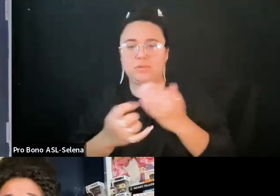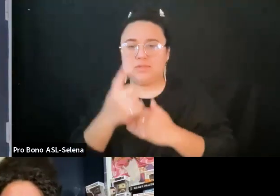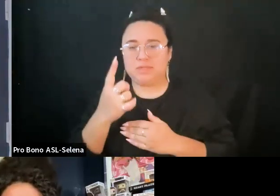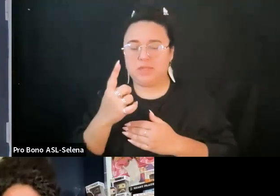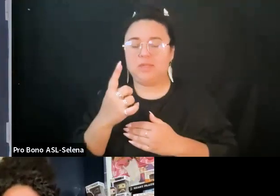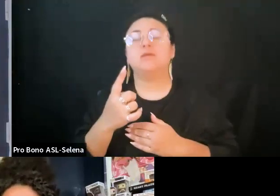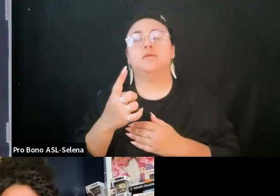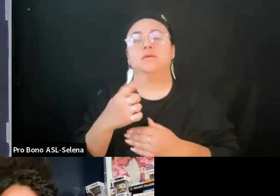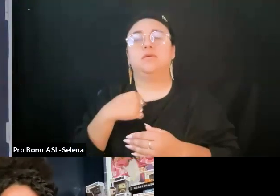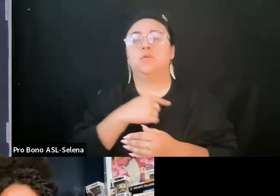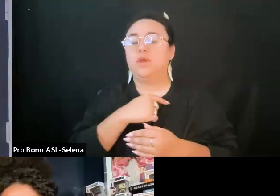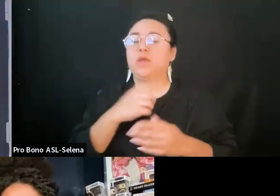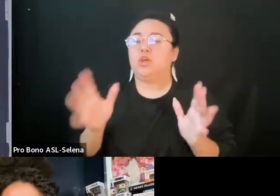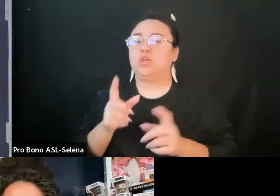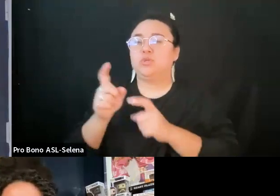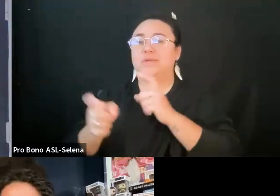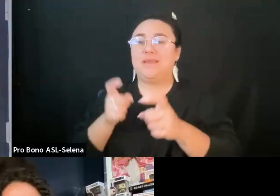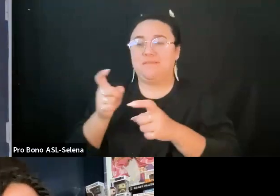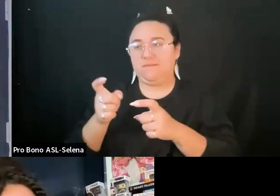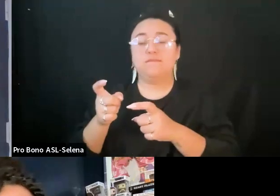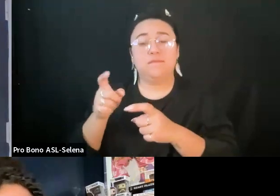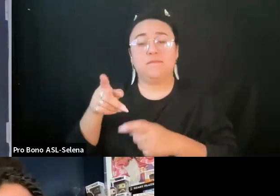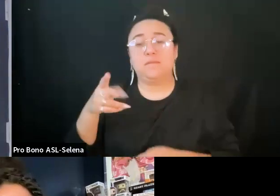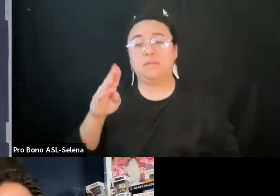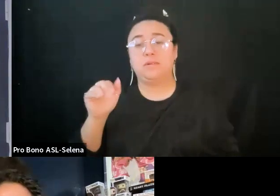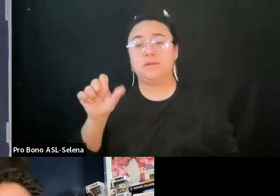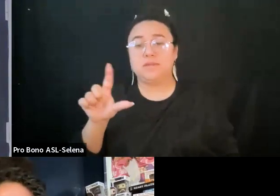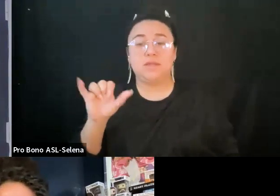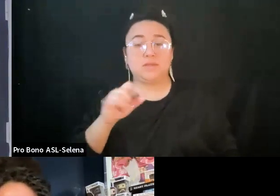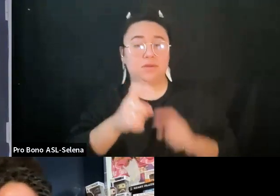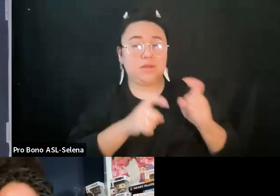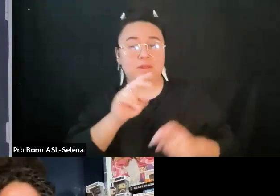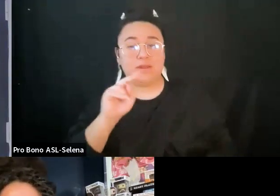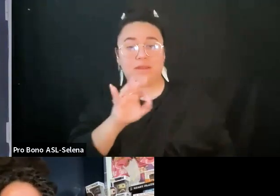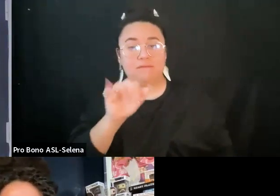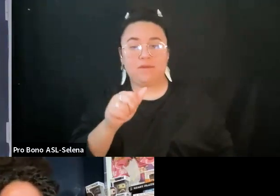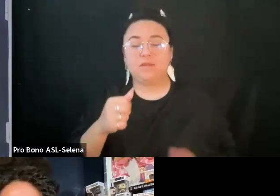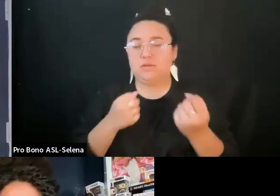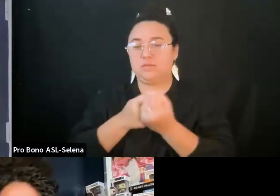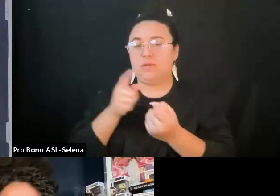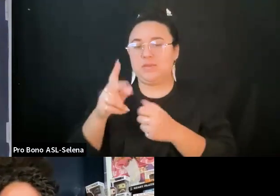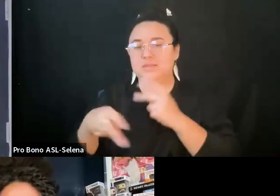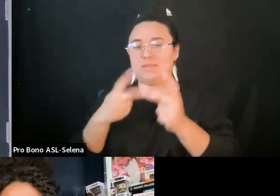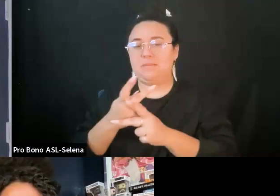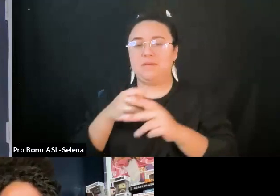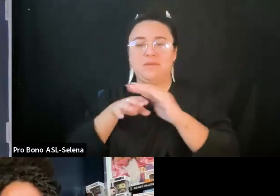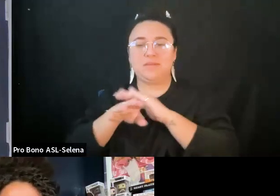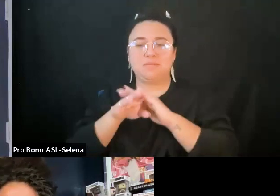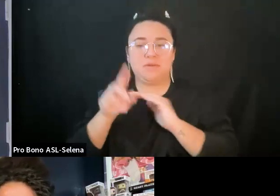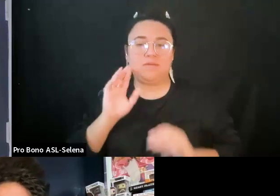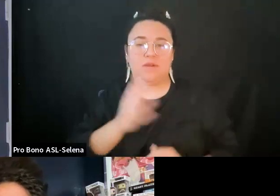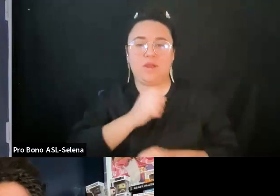to give to Pro Bono ASL and also to give to NAAFA so that you can support this kind of accessibility in the work that we